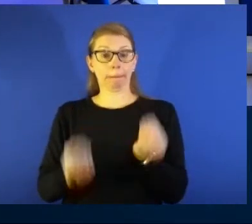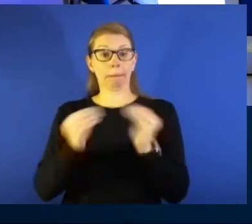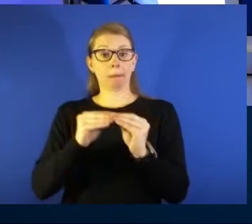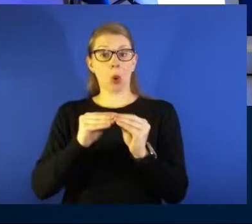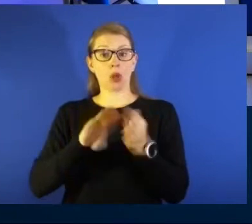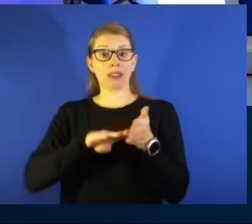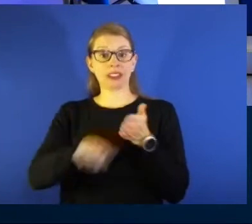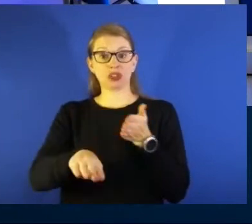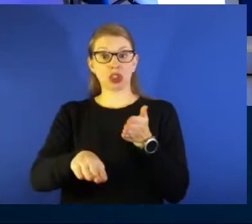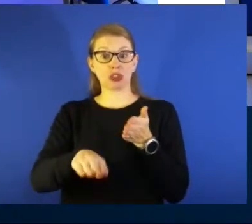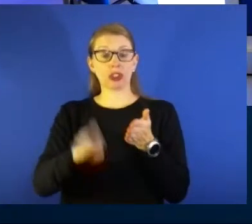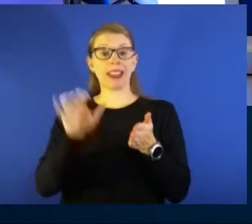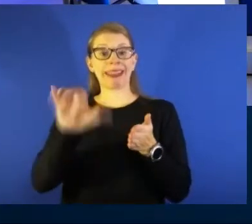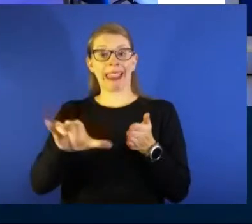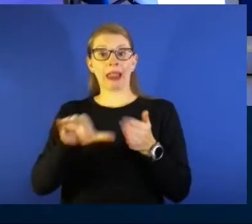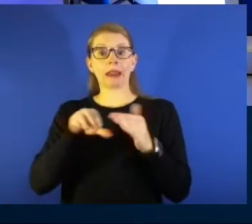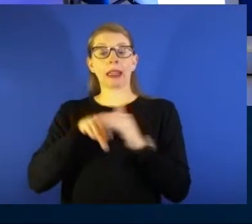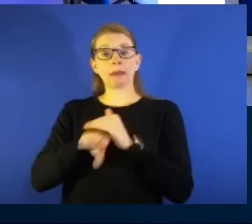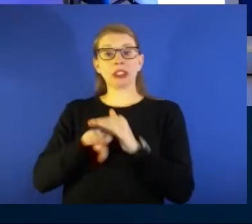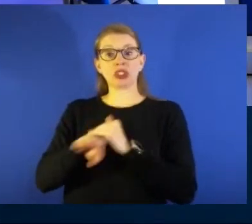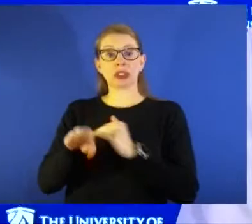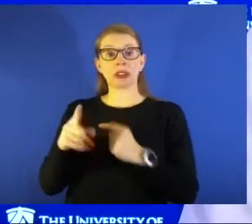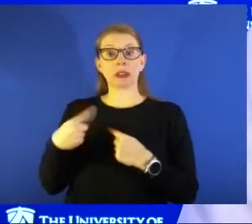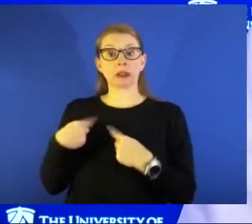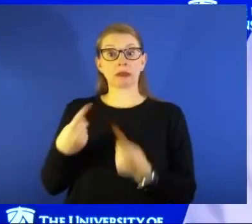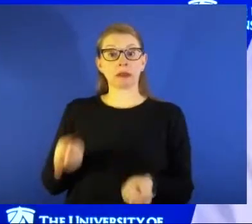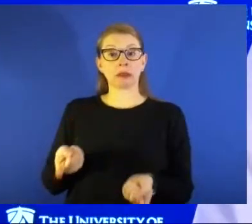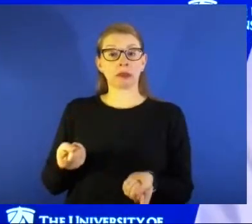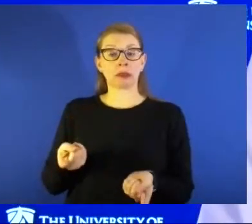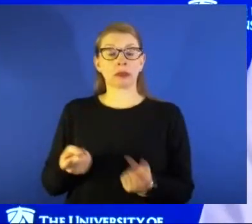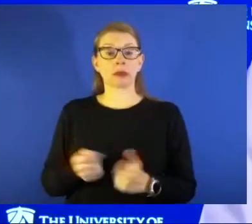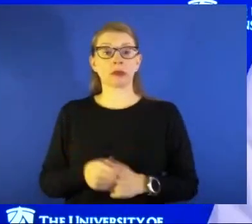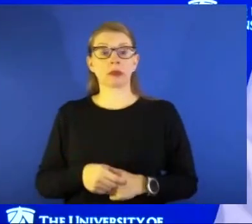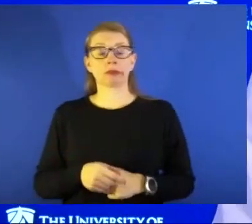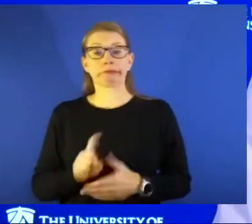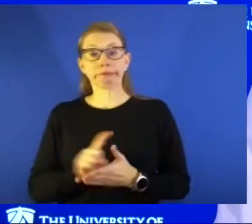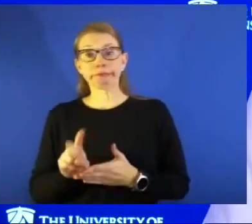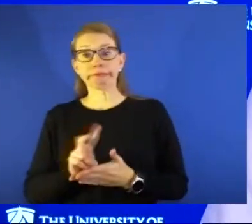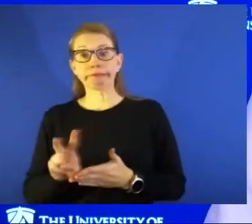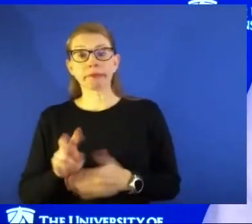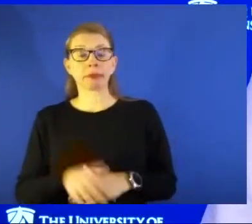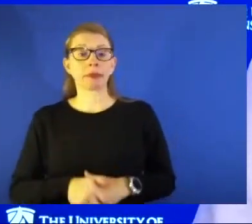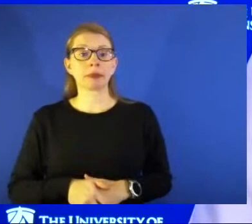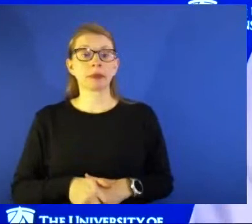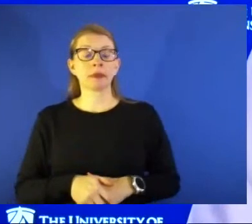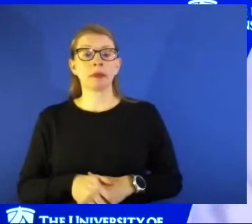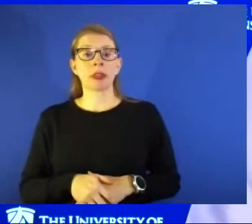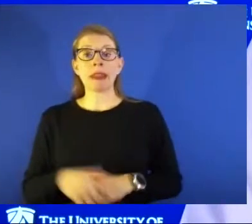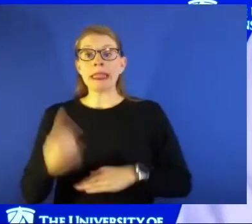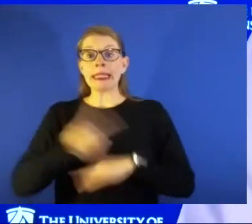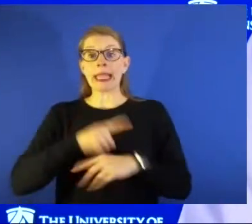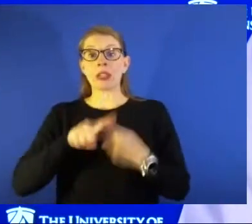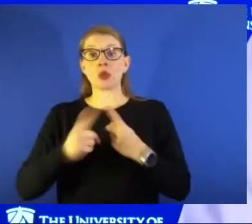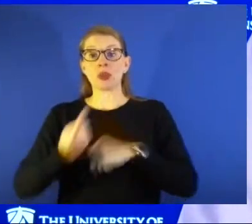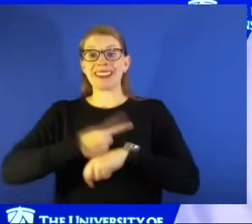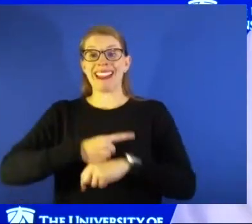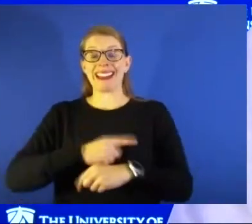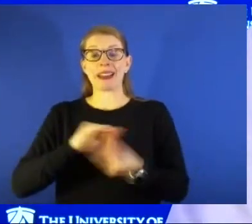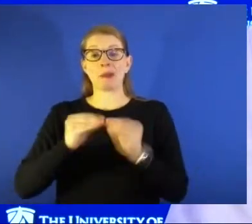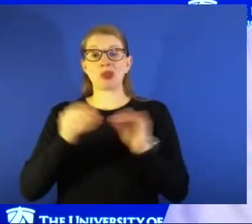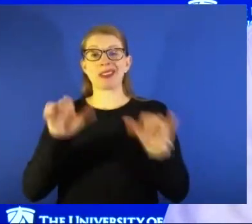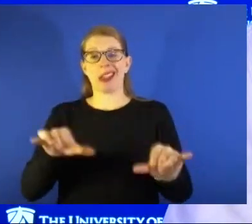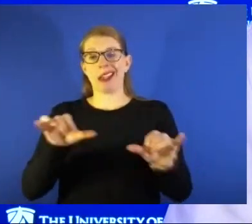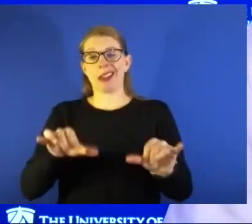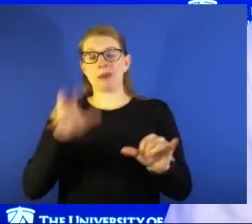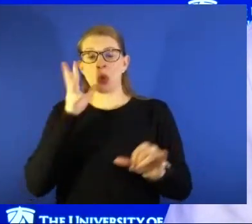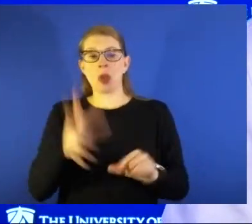discharges than admissions in recent weeks? Yeah, again, some of our day-to-day numbers will be the same, but we have to